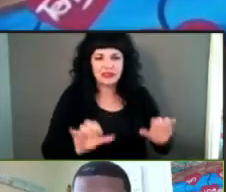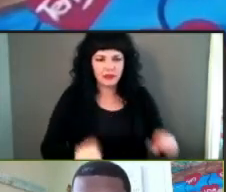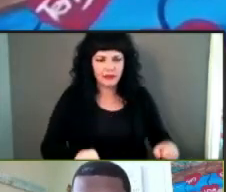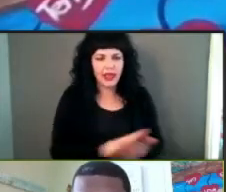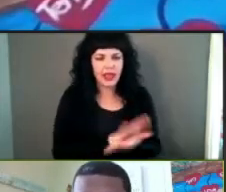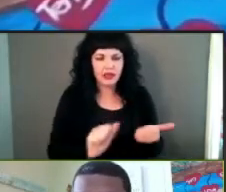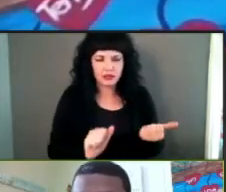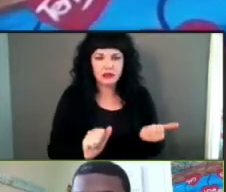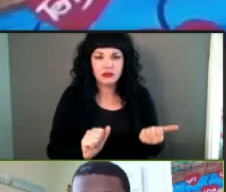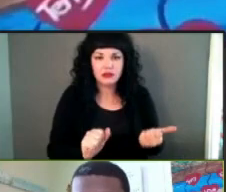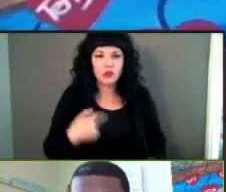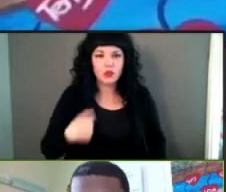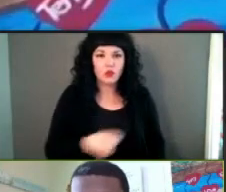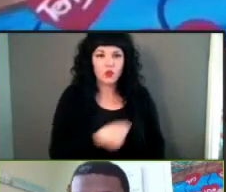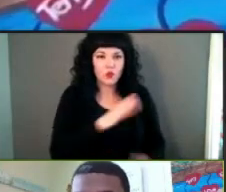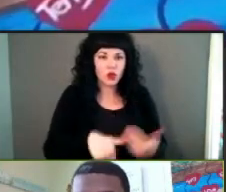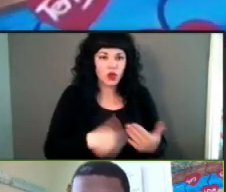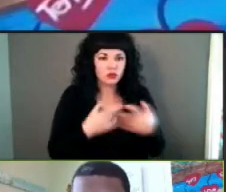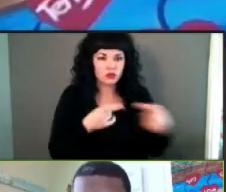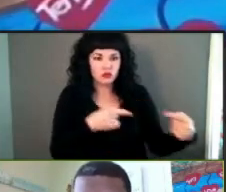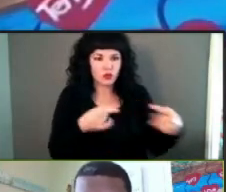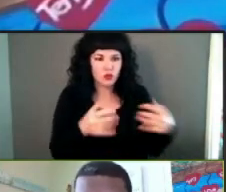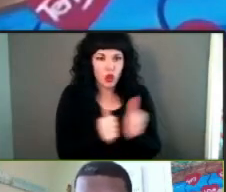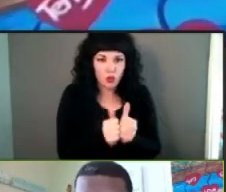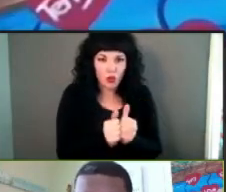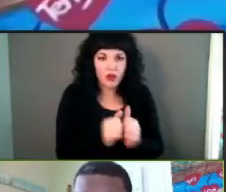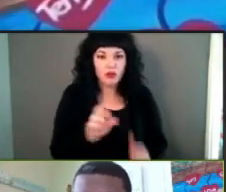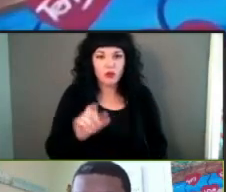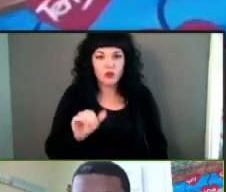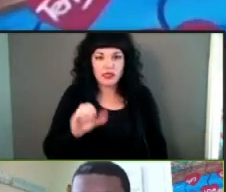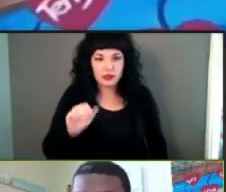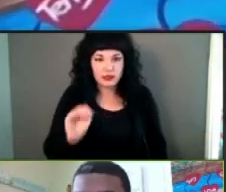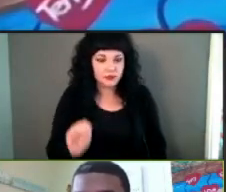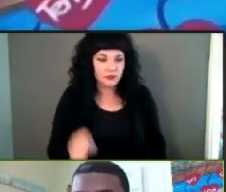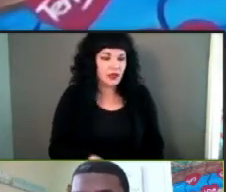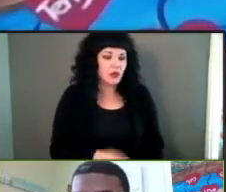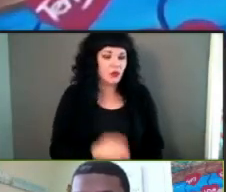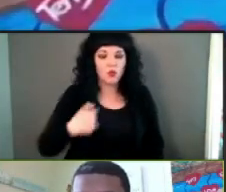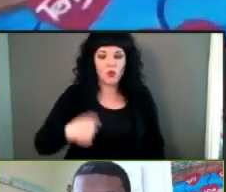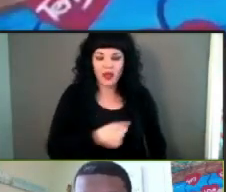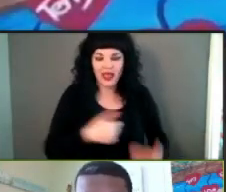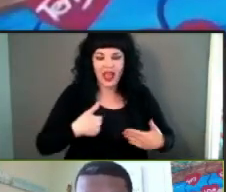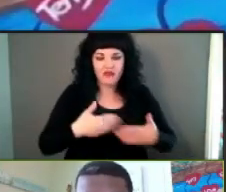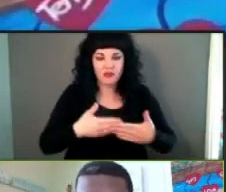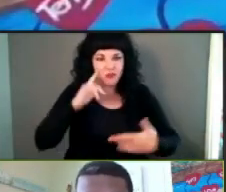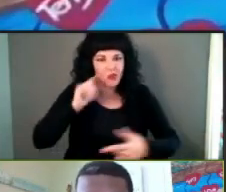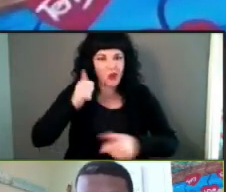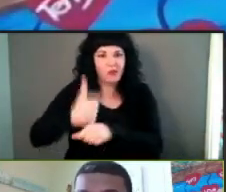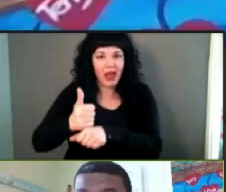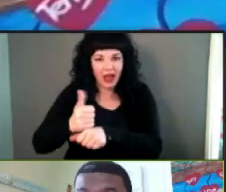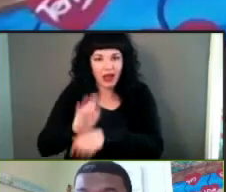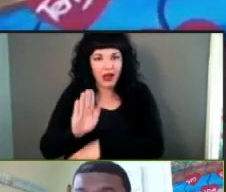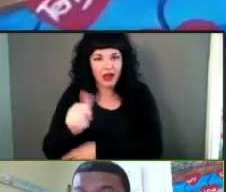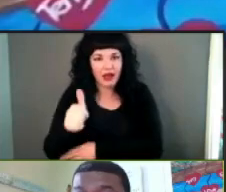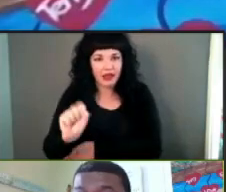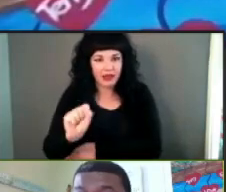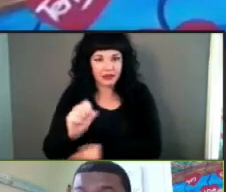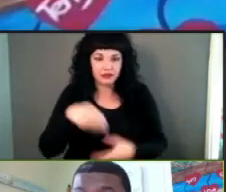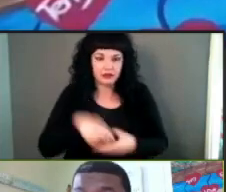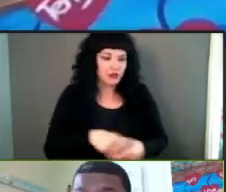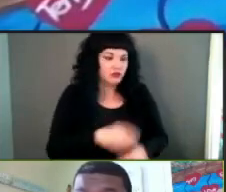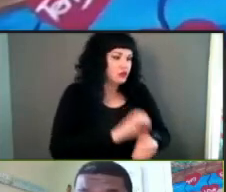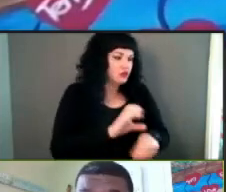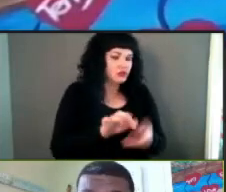bias within our organizations, our churches, our government institutions, and within our own community. My name is Terry, and I